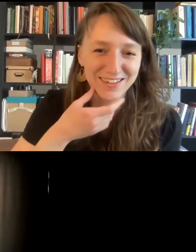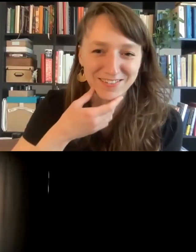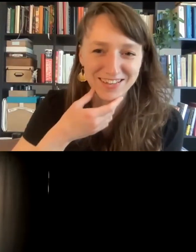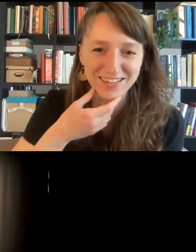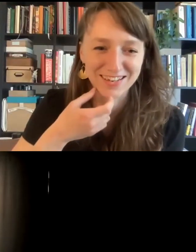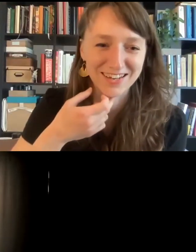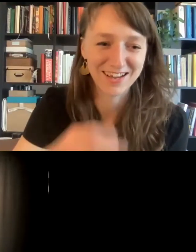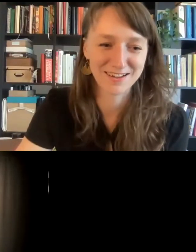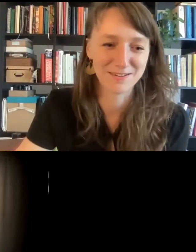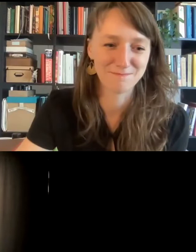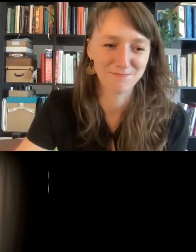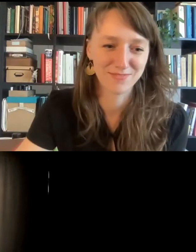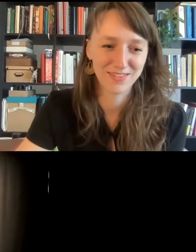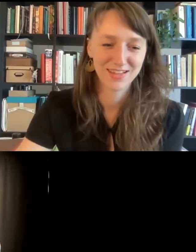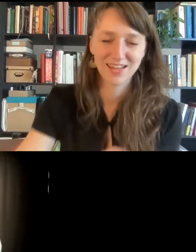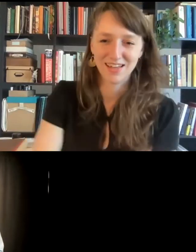Thank you, Lynn.